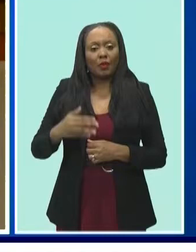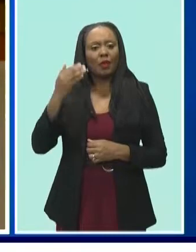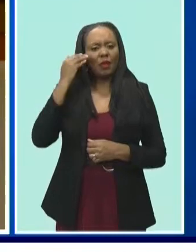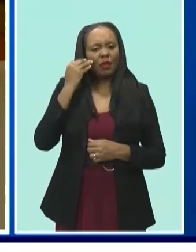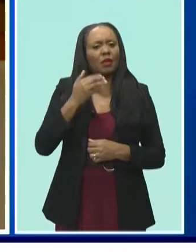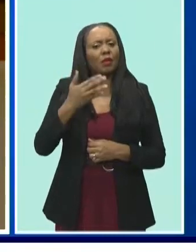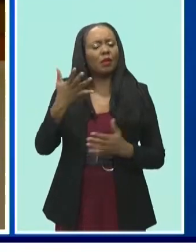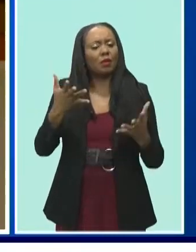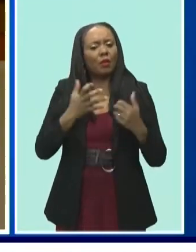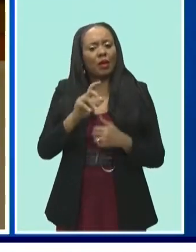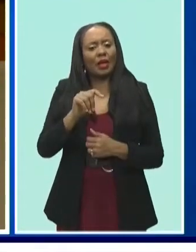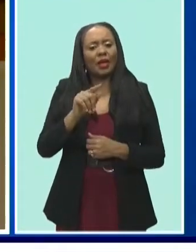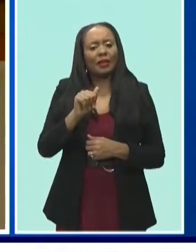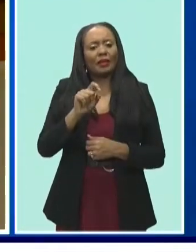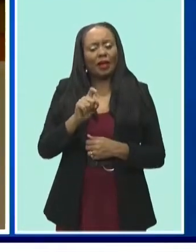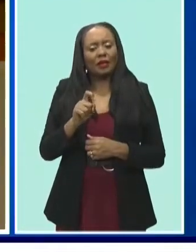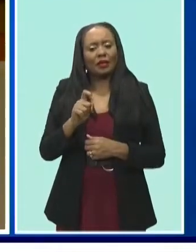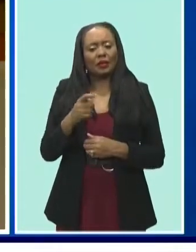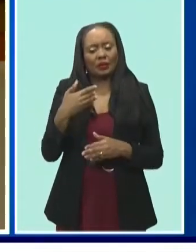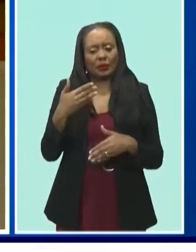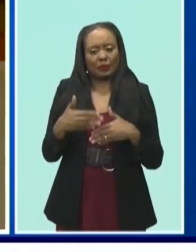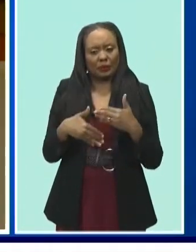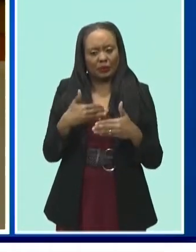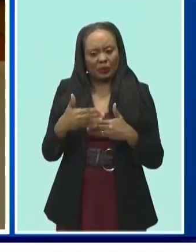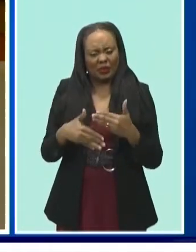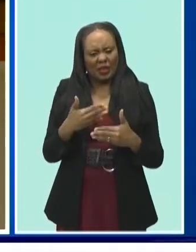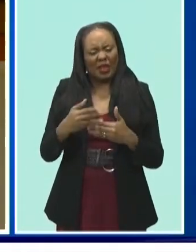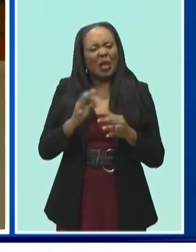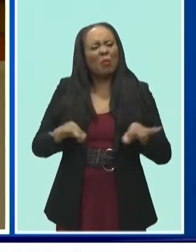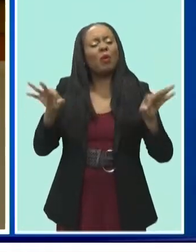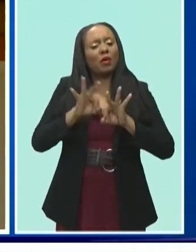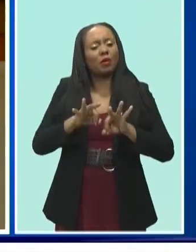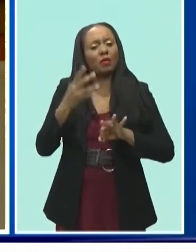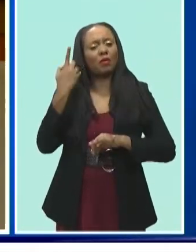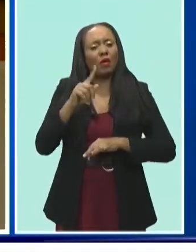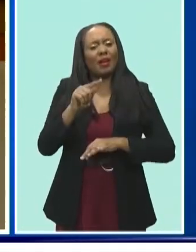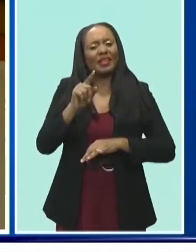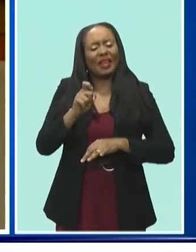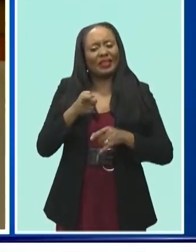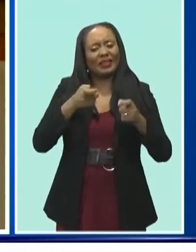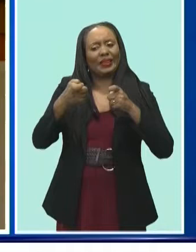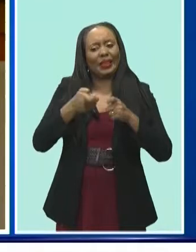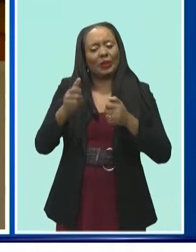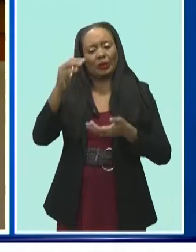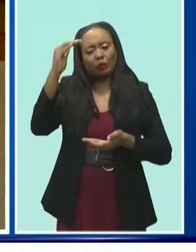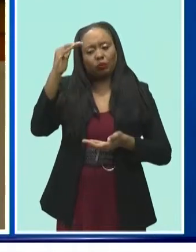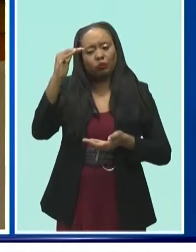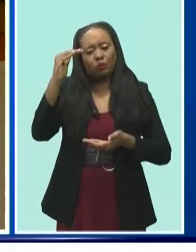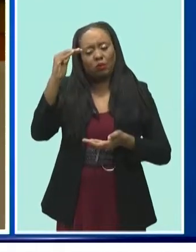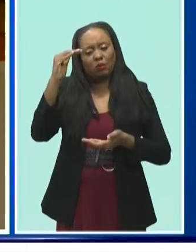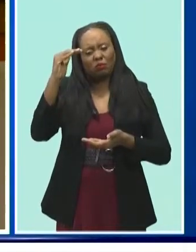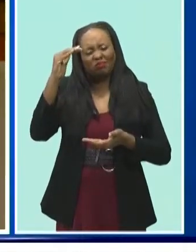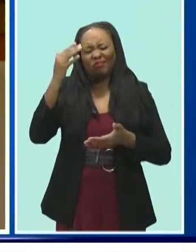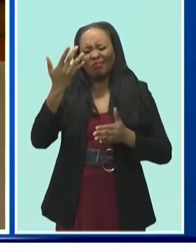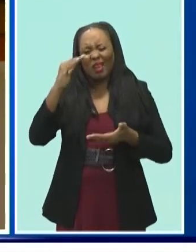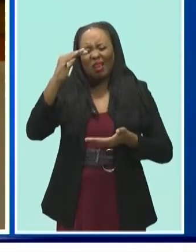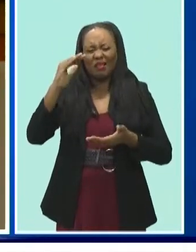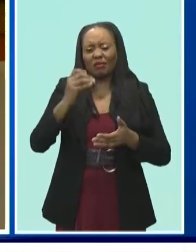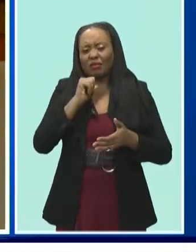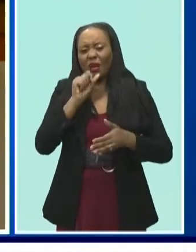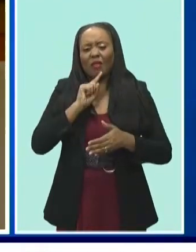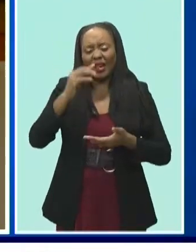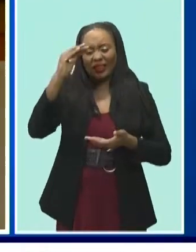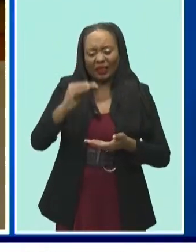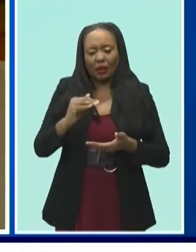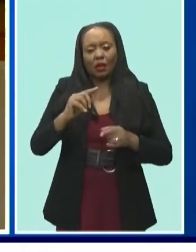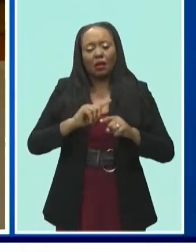is somewhat progressive so that those at the top perhaps are paying a little more than those at the bottom. Really taking a hard look